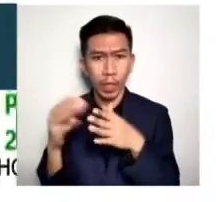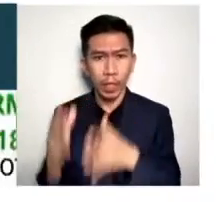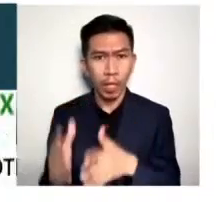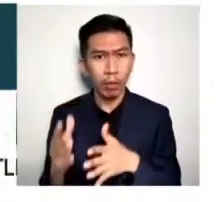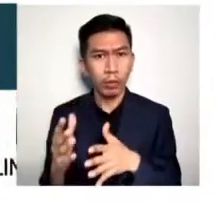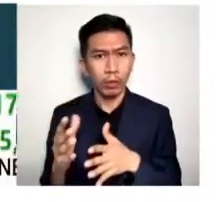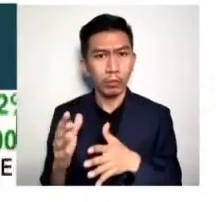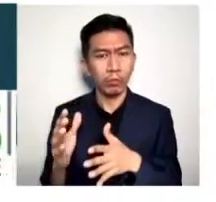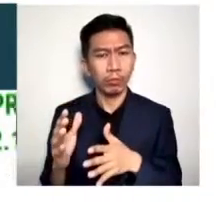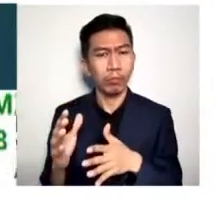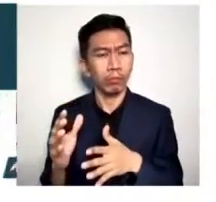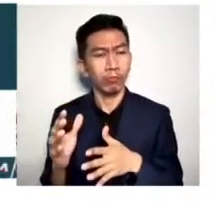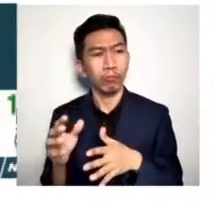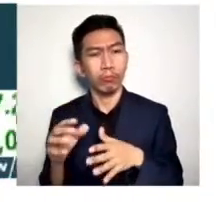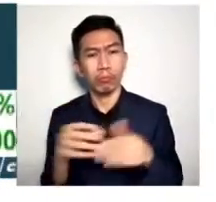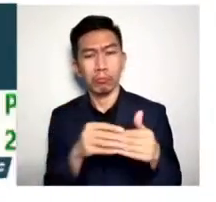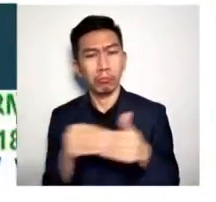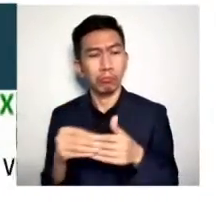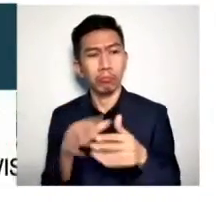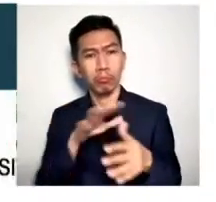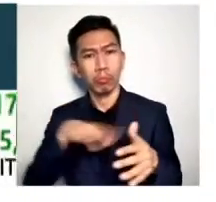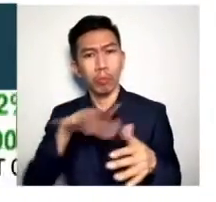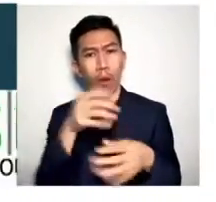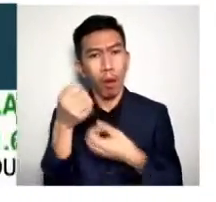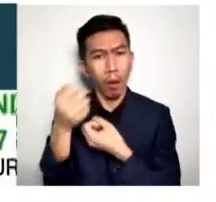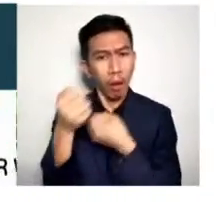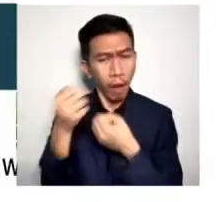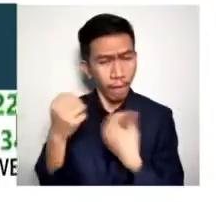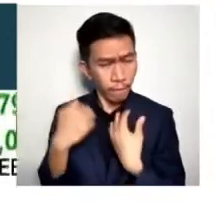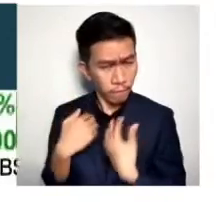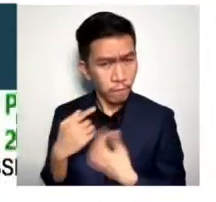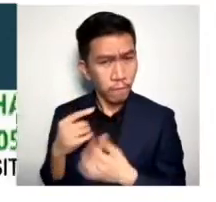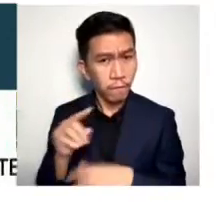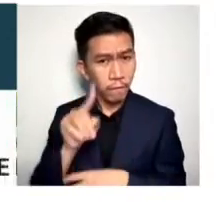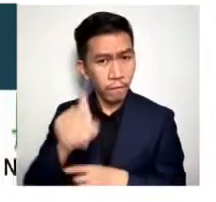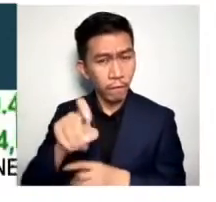face of the protest actions against the junta?